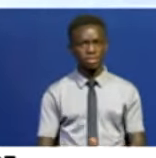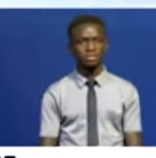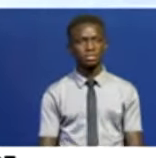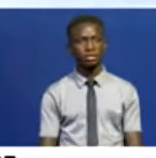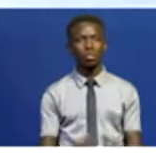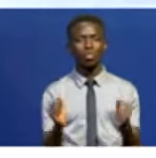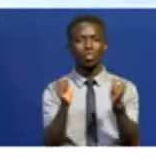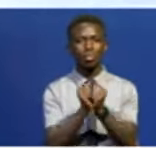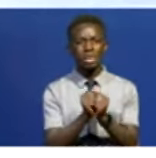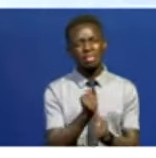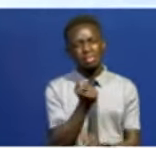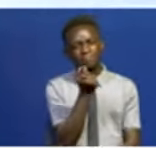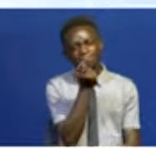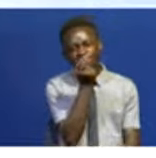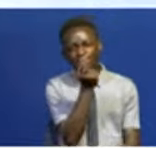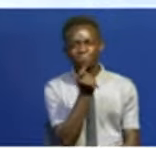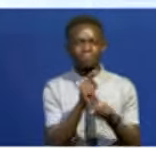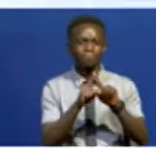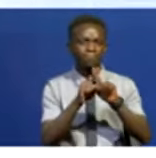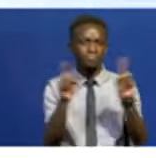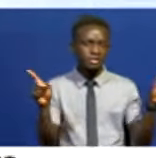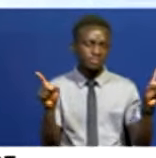with slightly different